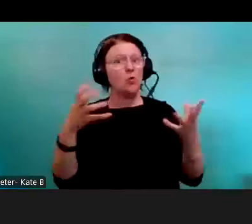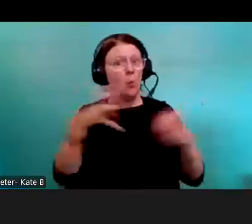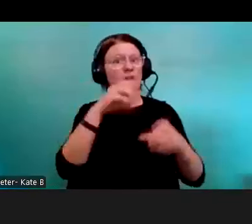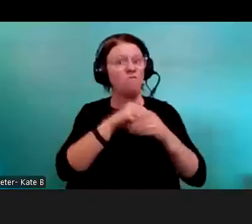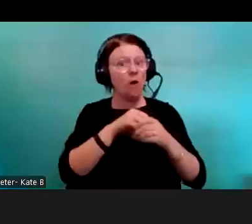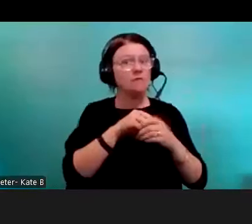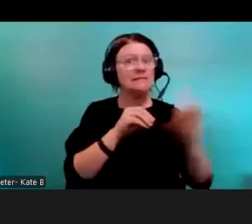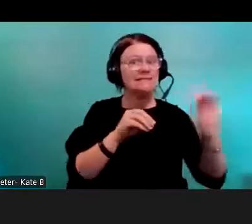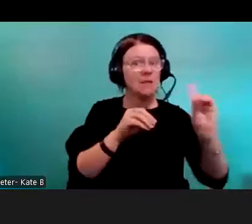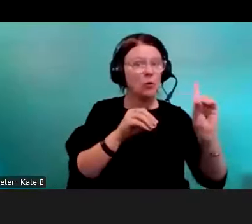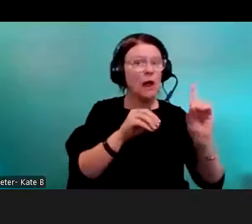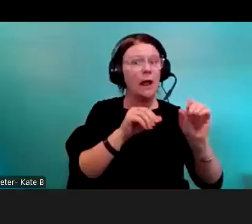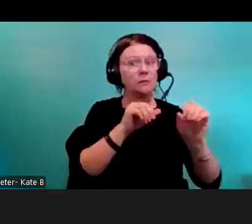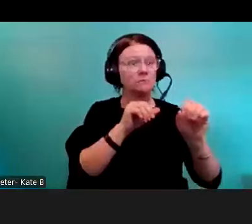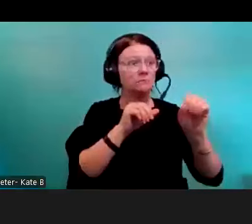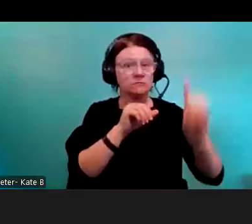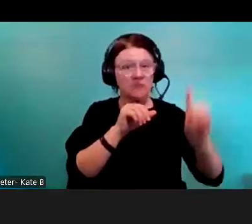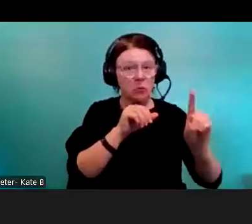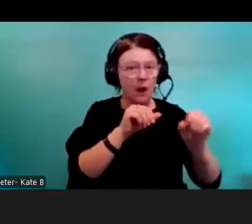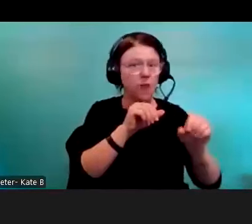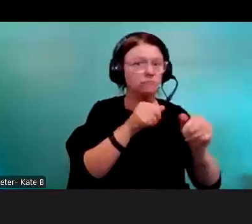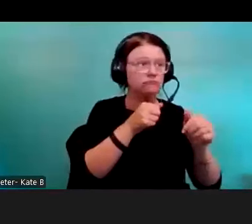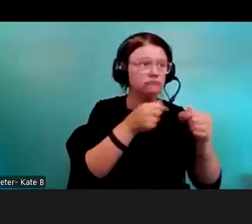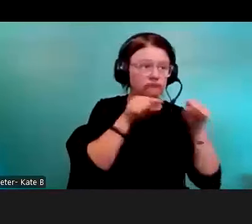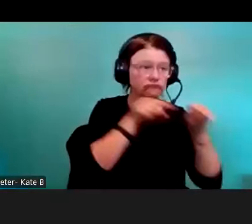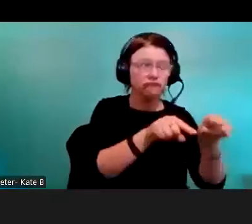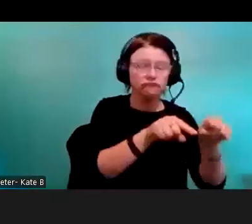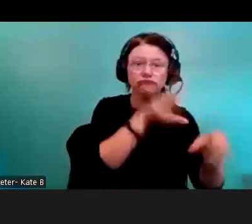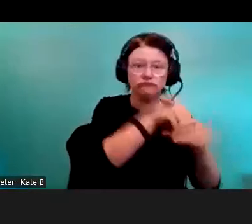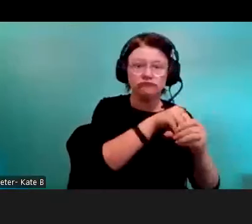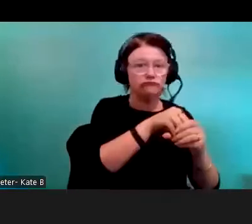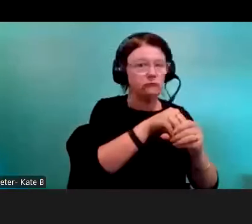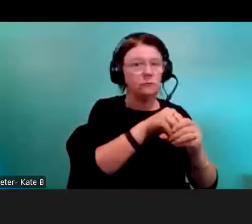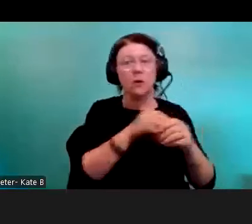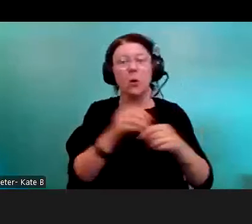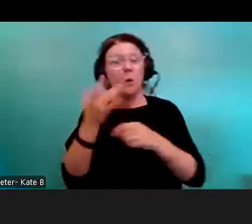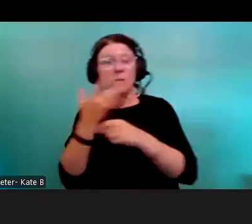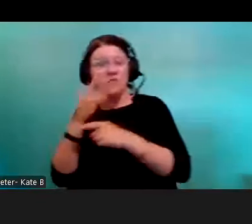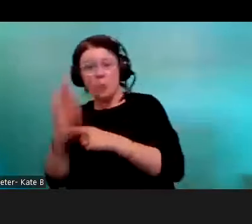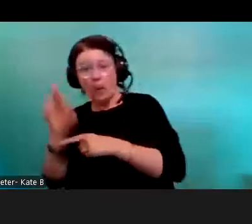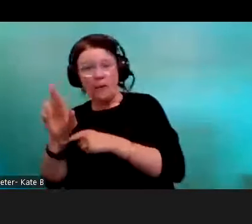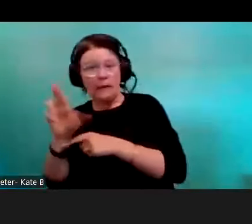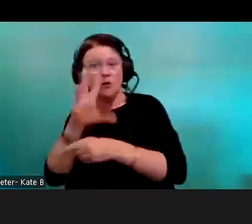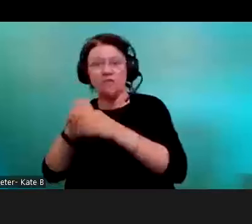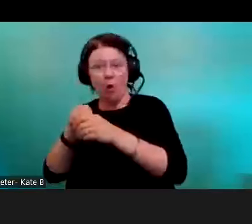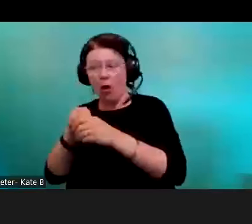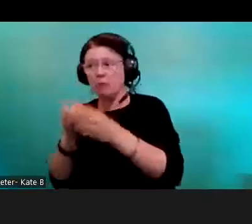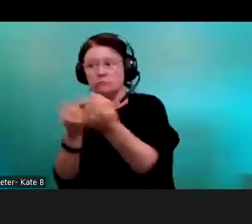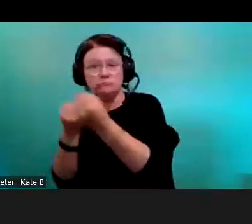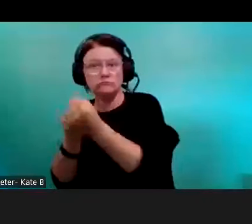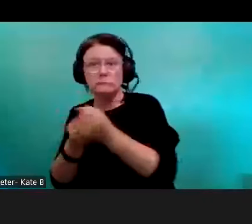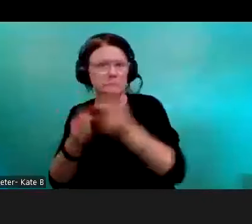know, with a party that aligns with your values can be a really rewarding way to make a difference in our